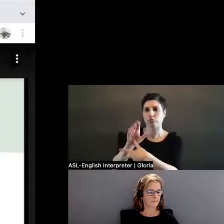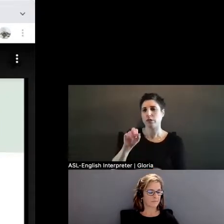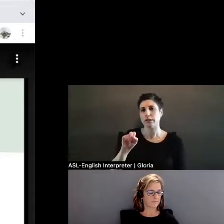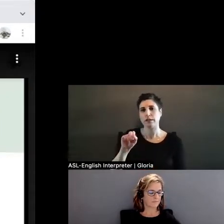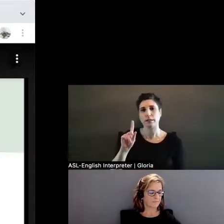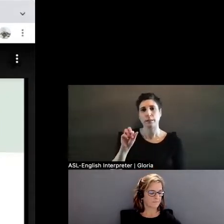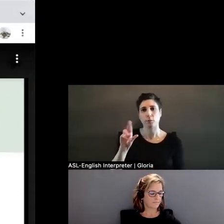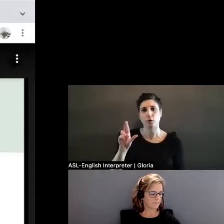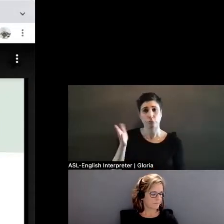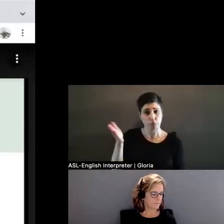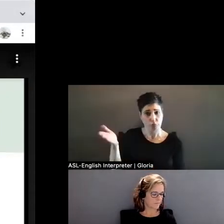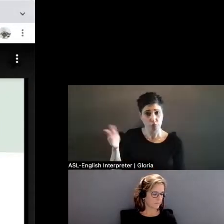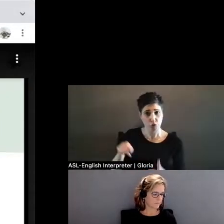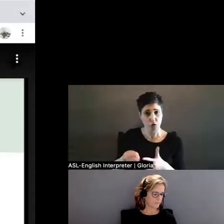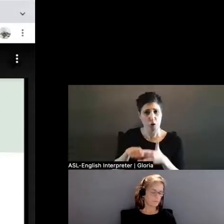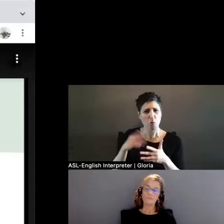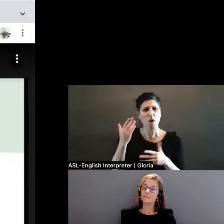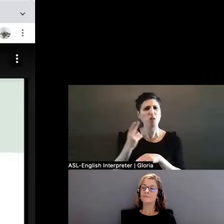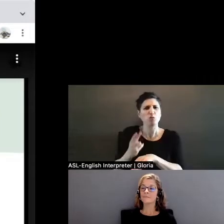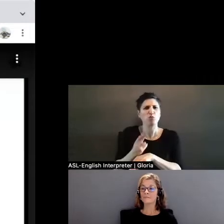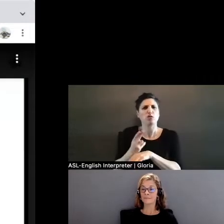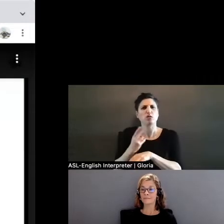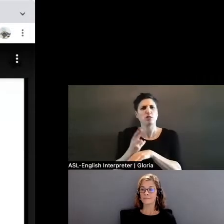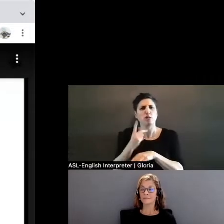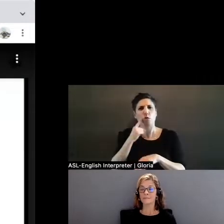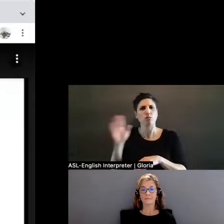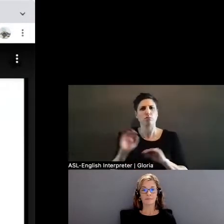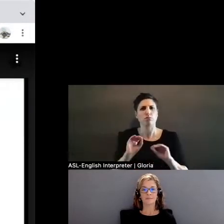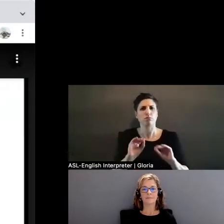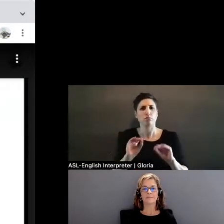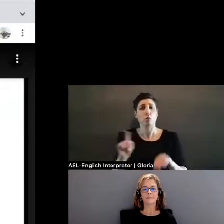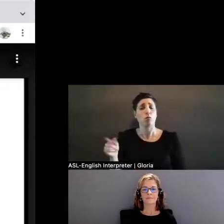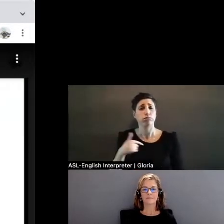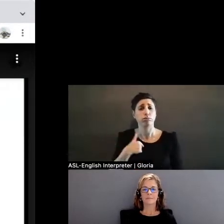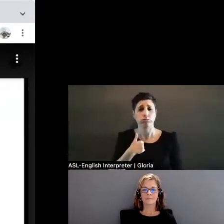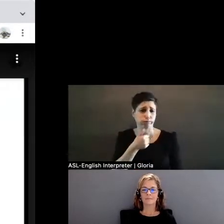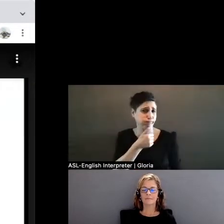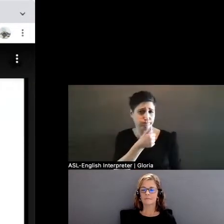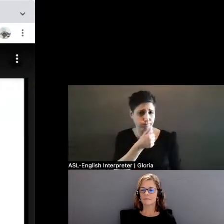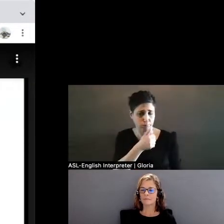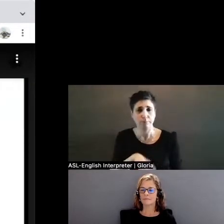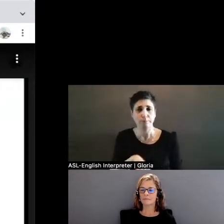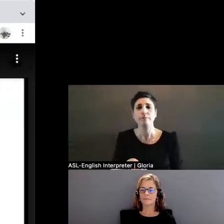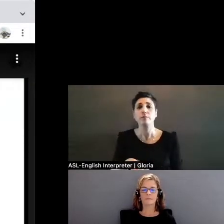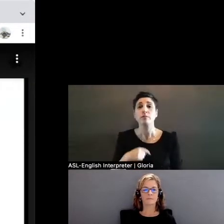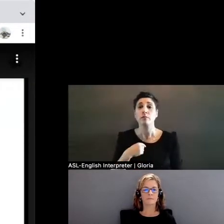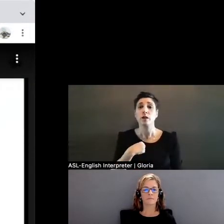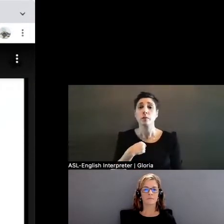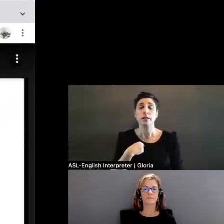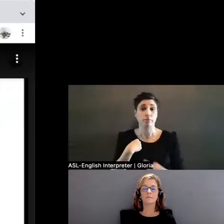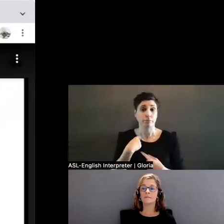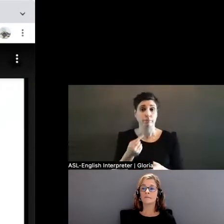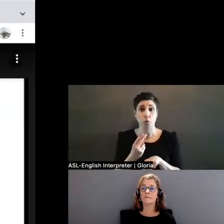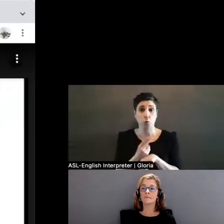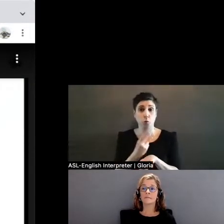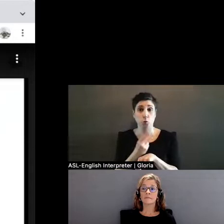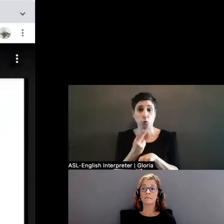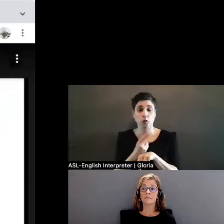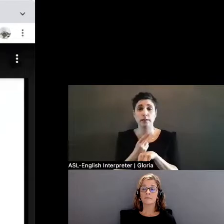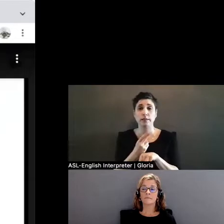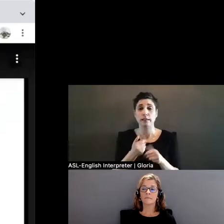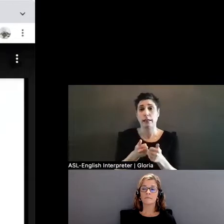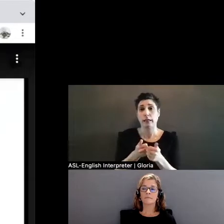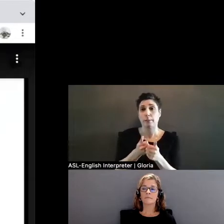to get us started. I'd be happy to. We've been using both gaming psychology